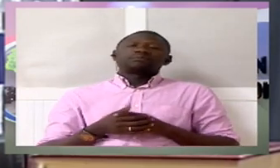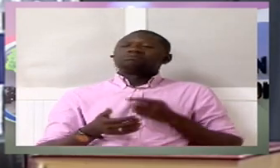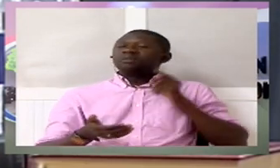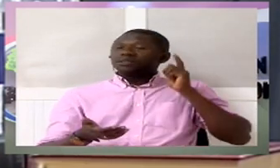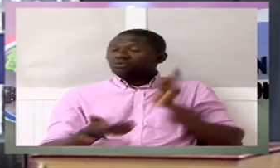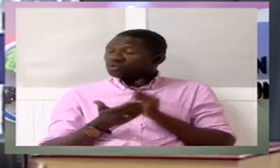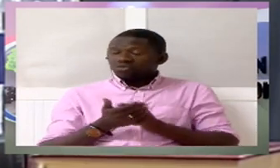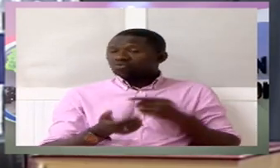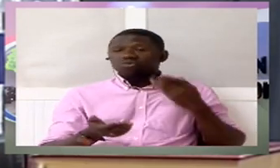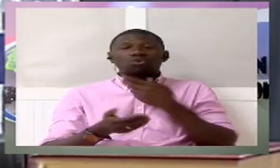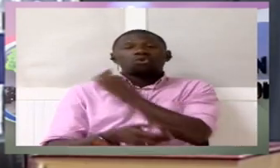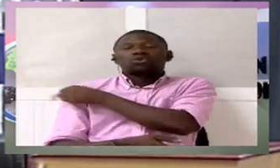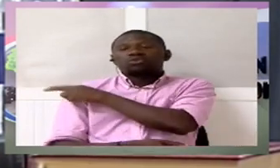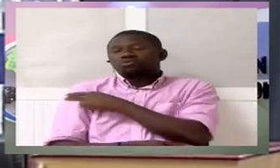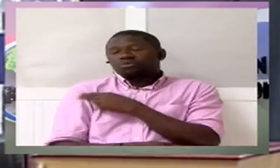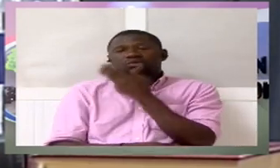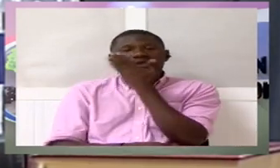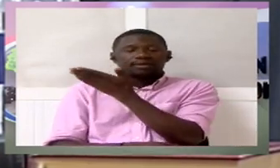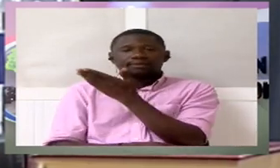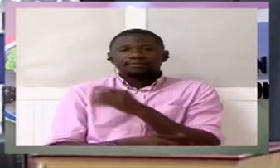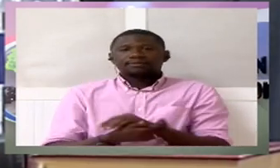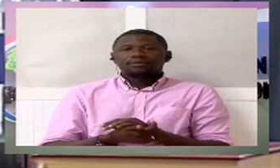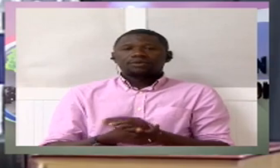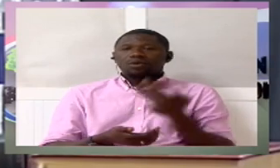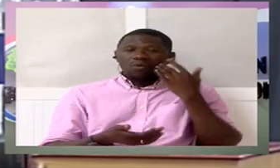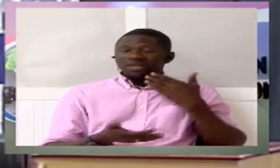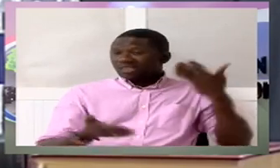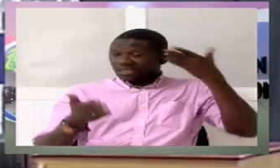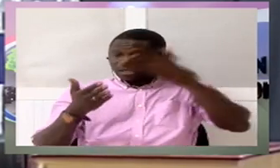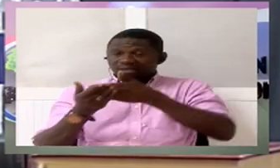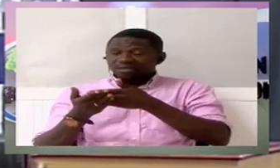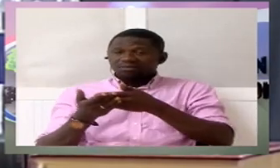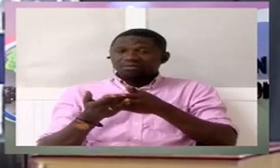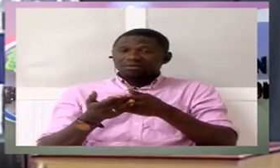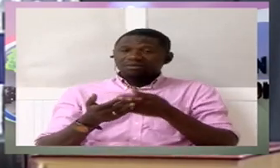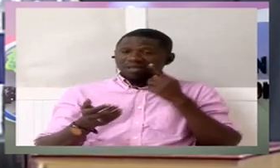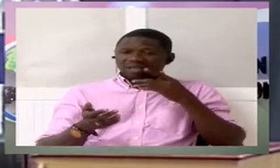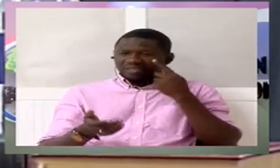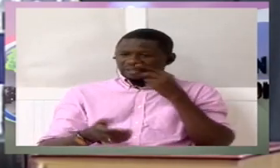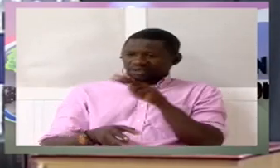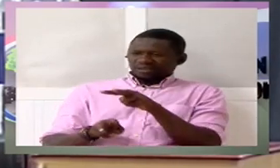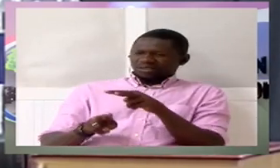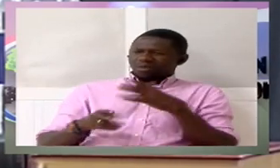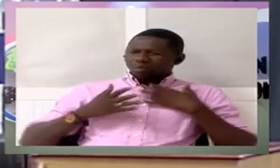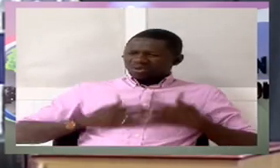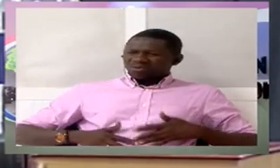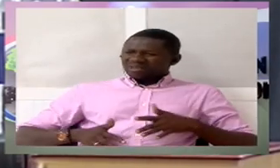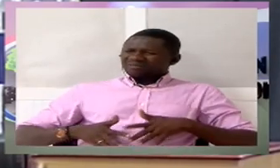hospital. Brimfuta tangata la abalu kendi tafaka jara jara. When I arrived, I found his body